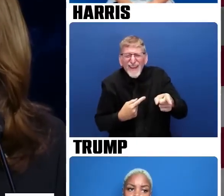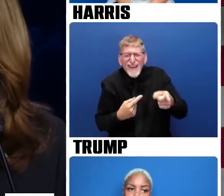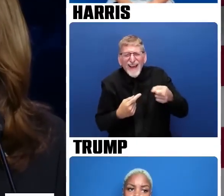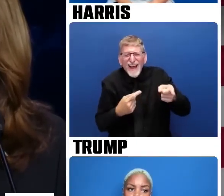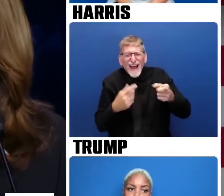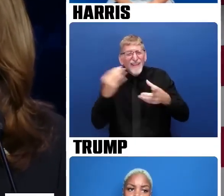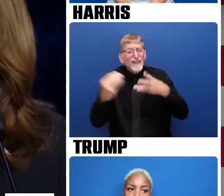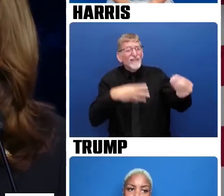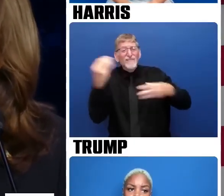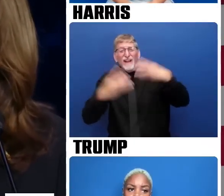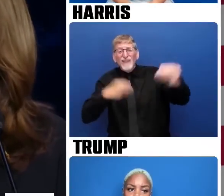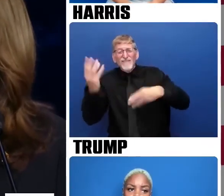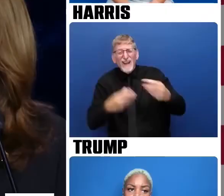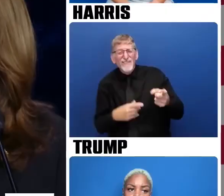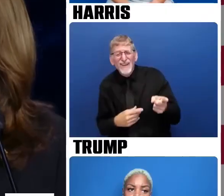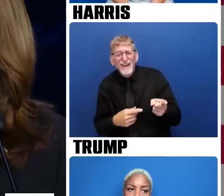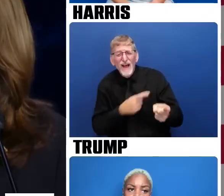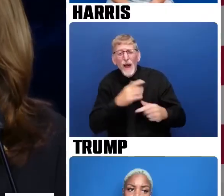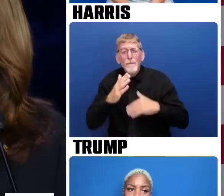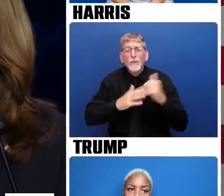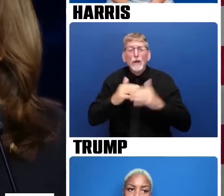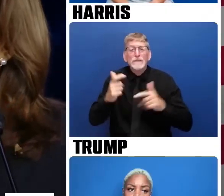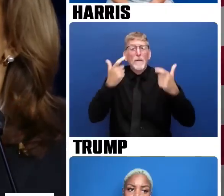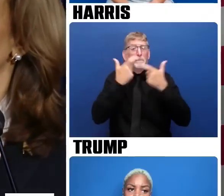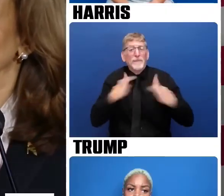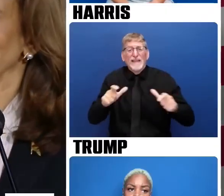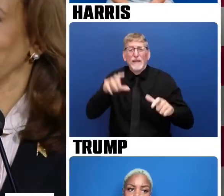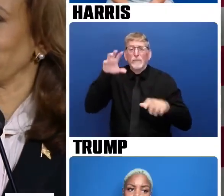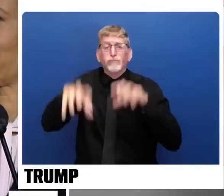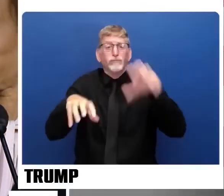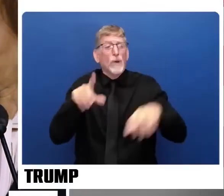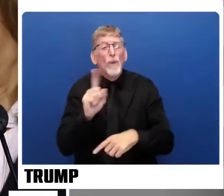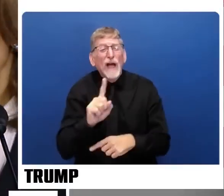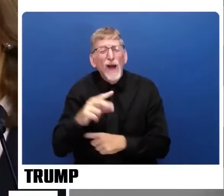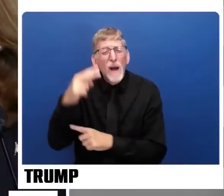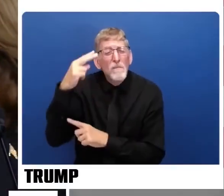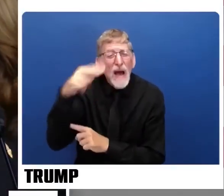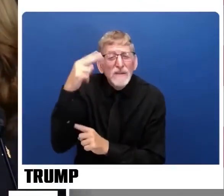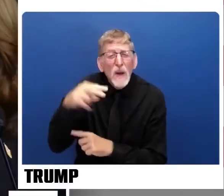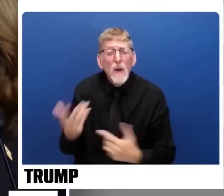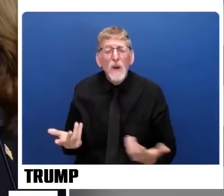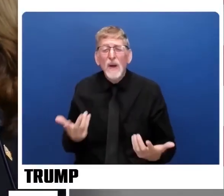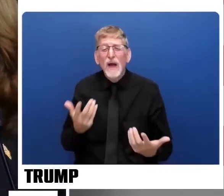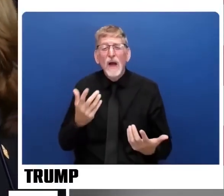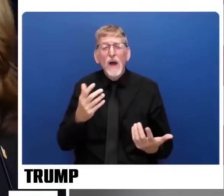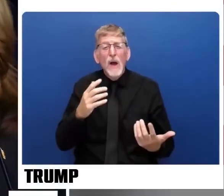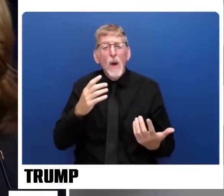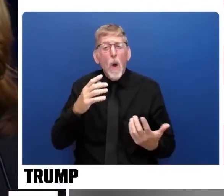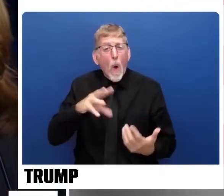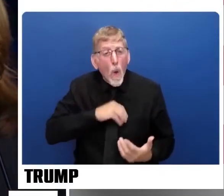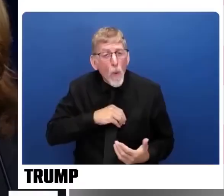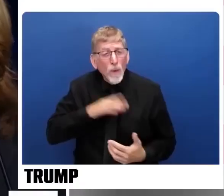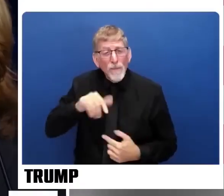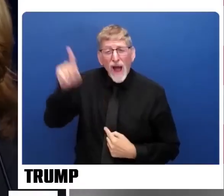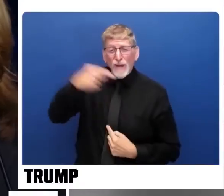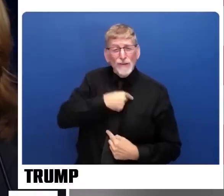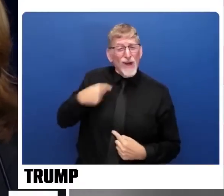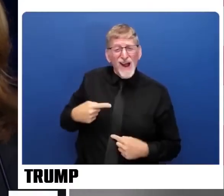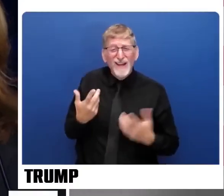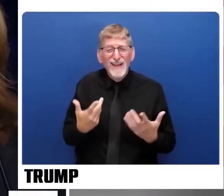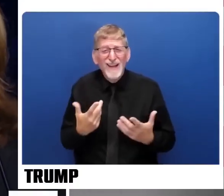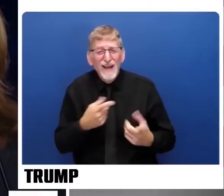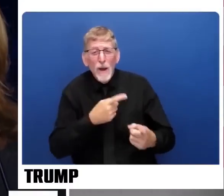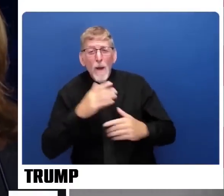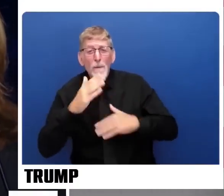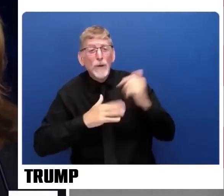They're building big auto plants in Mexico, in many cases owned by China. They're building these massive plants, and